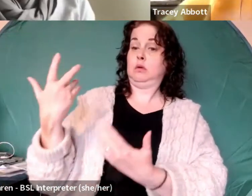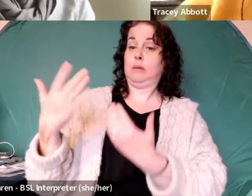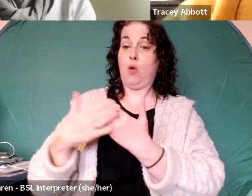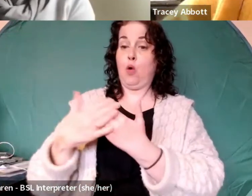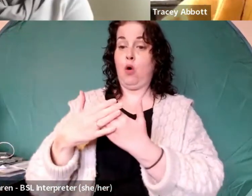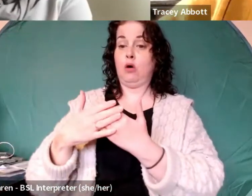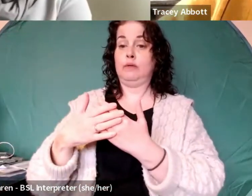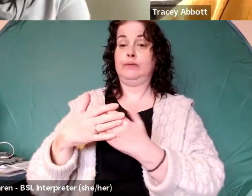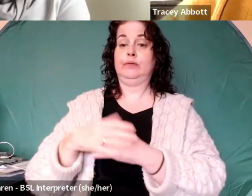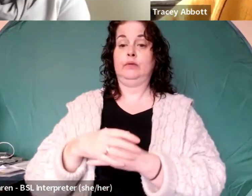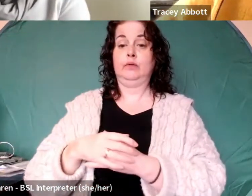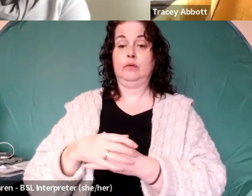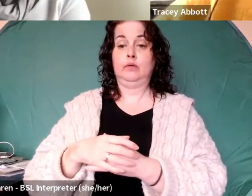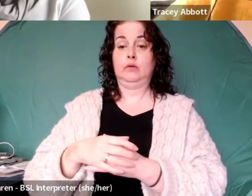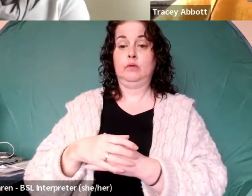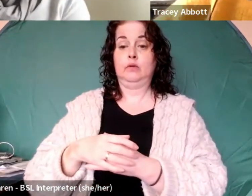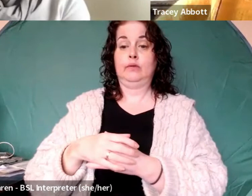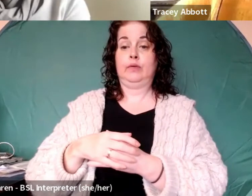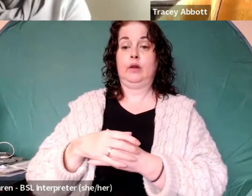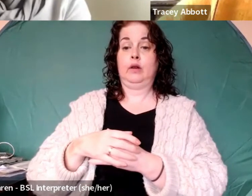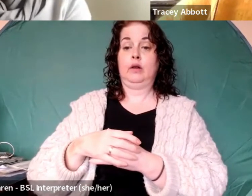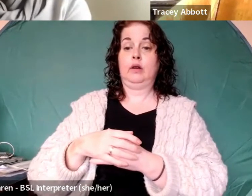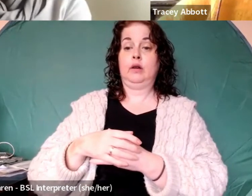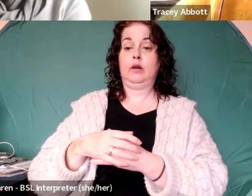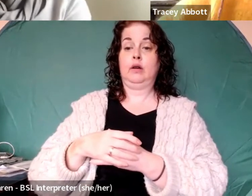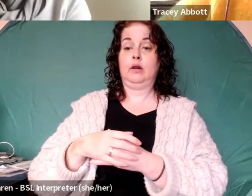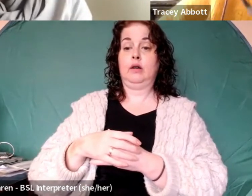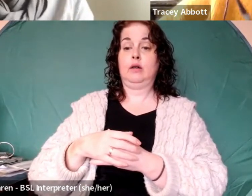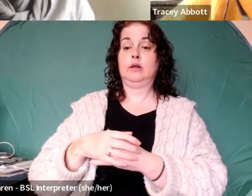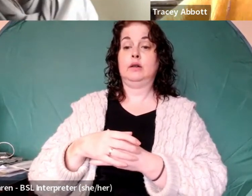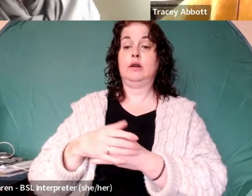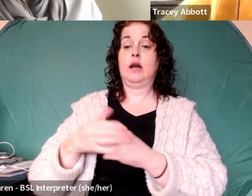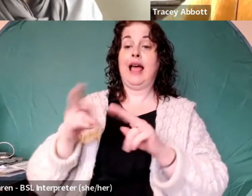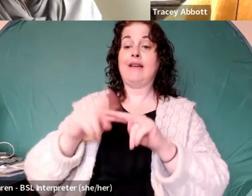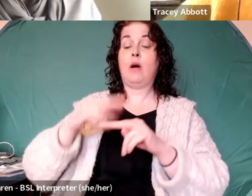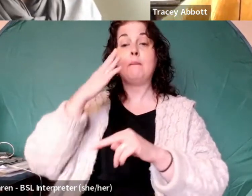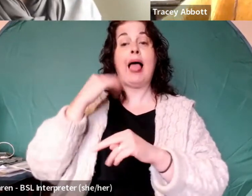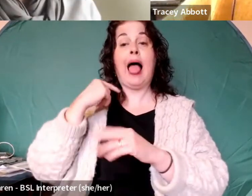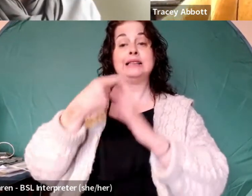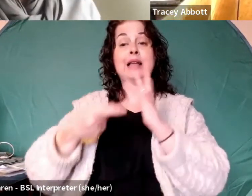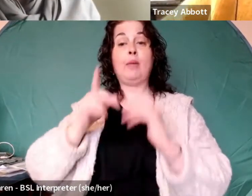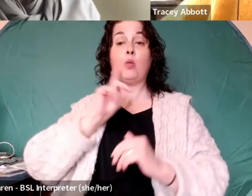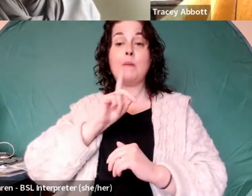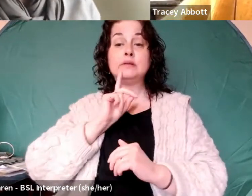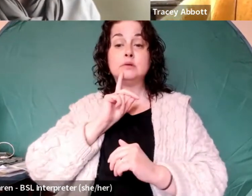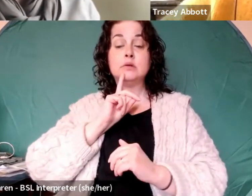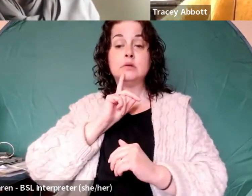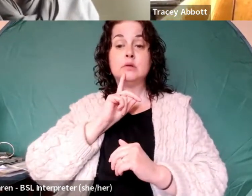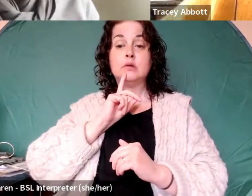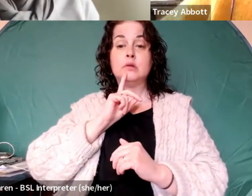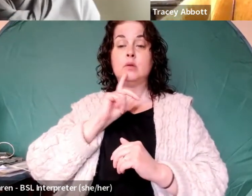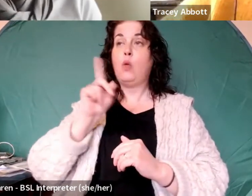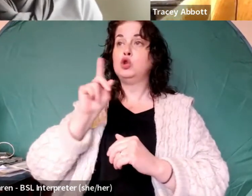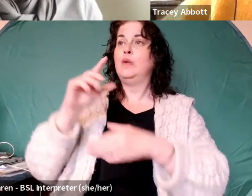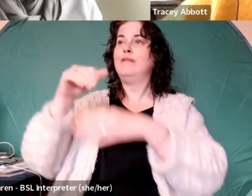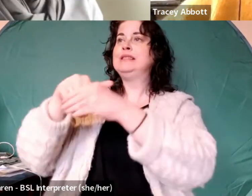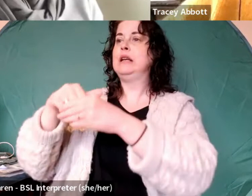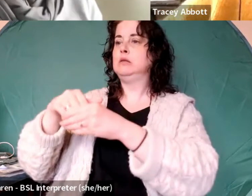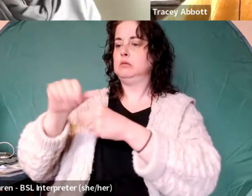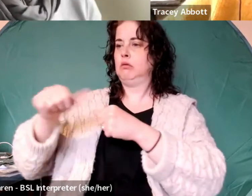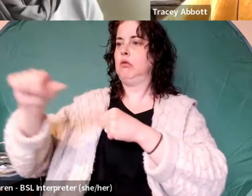year it's and of course there's the whole intersectionality thing. So if you're a black disabled woman, which year do you belong